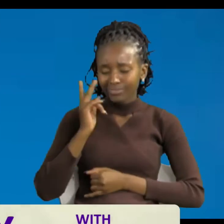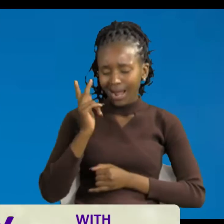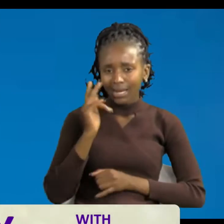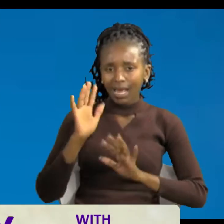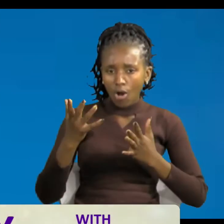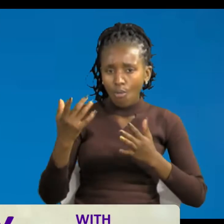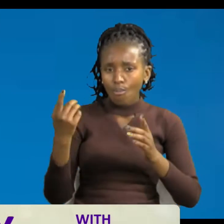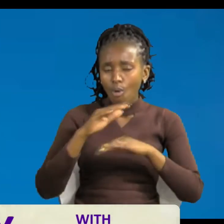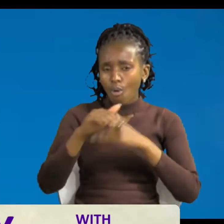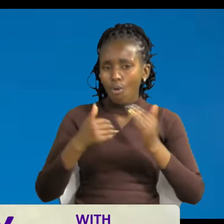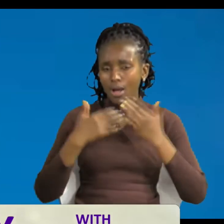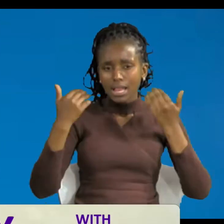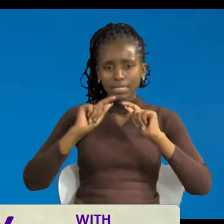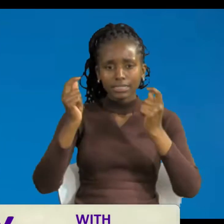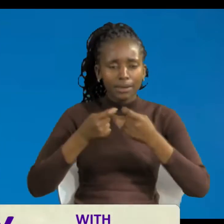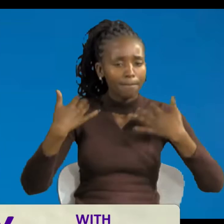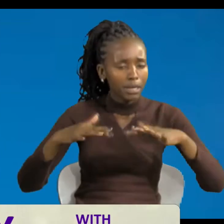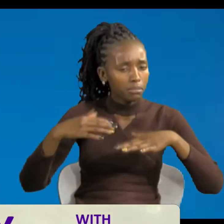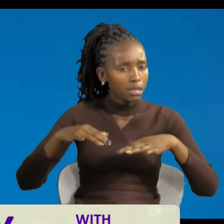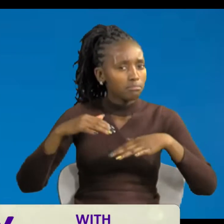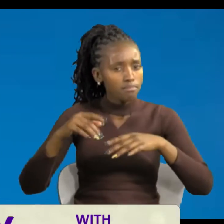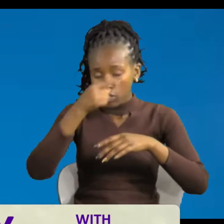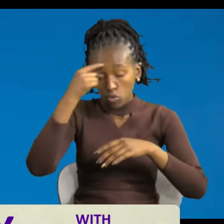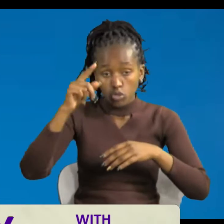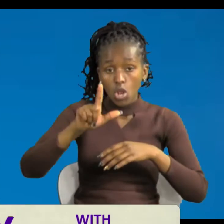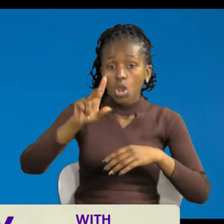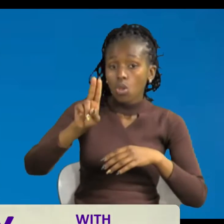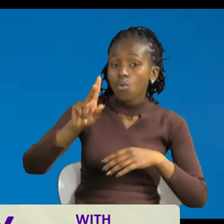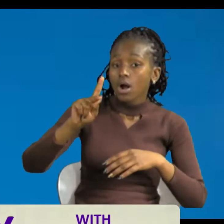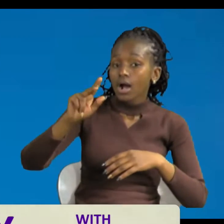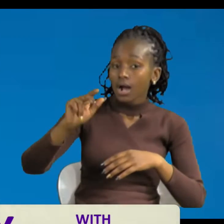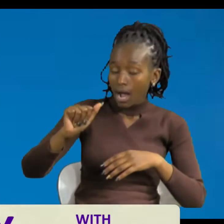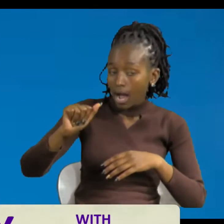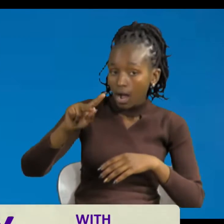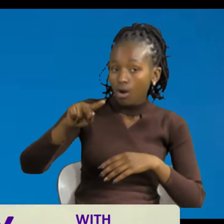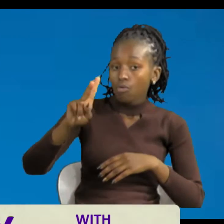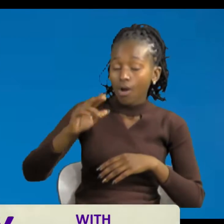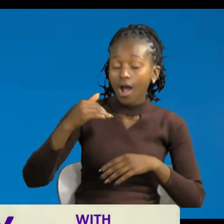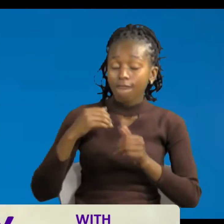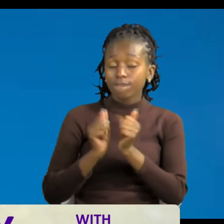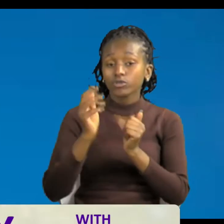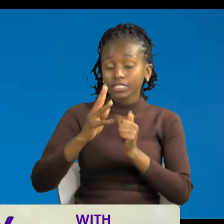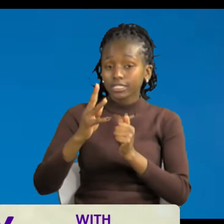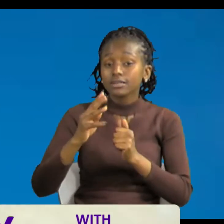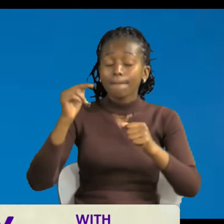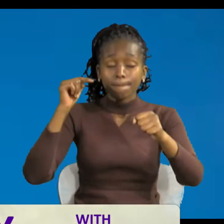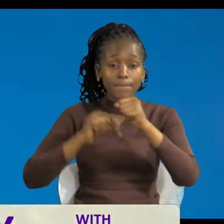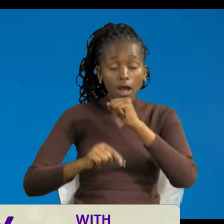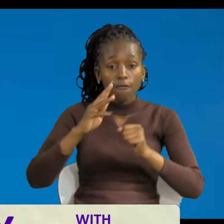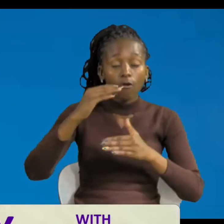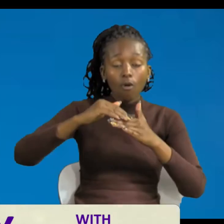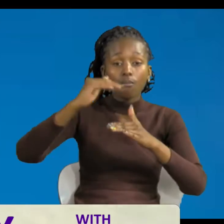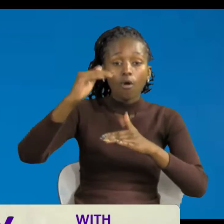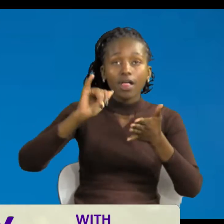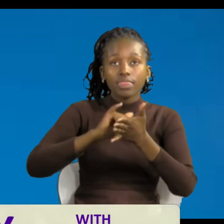are mind-blowing, with Romelu Lukaku leading up, being a top scorer with 14 goals, 4 goals ahead of